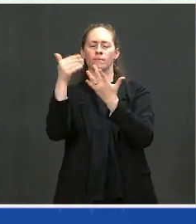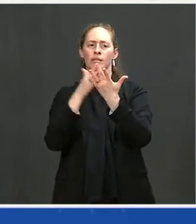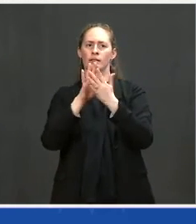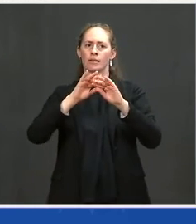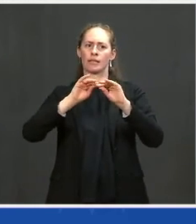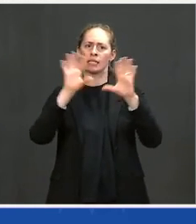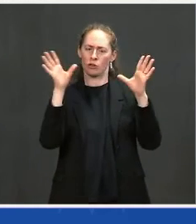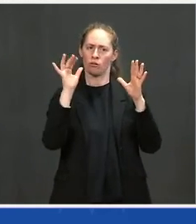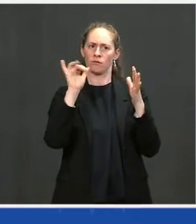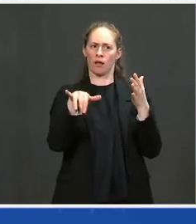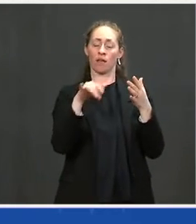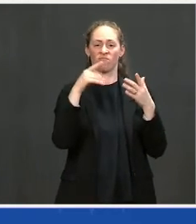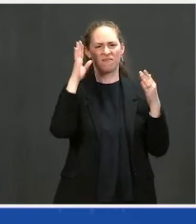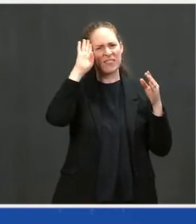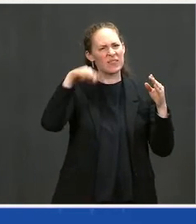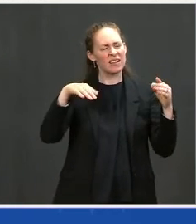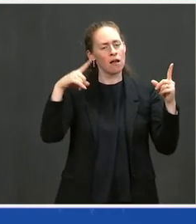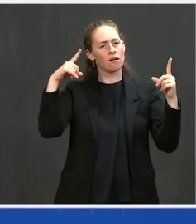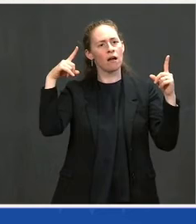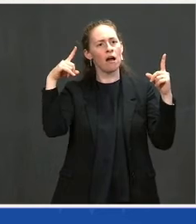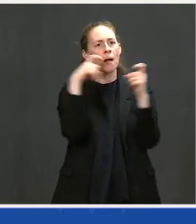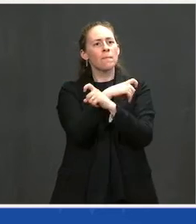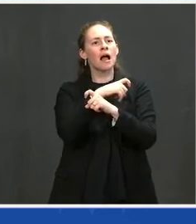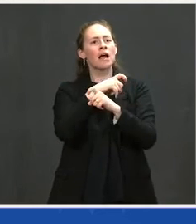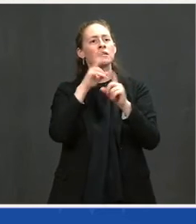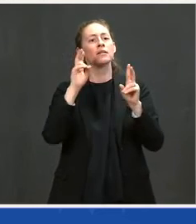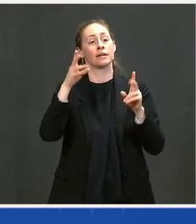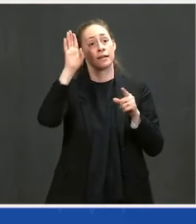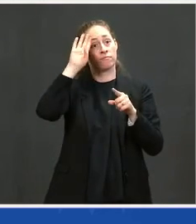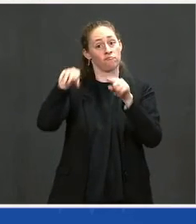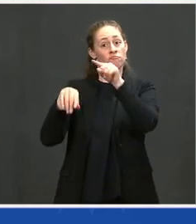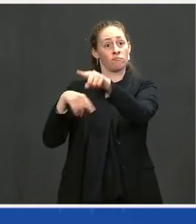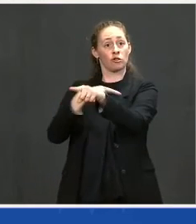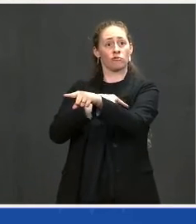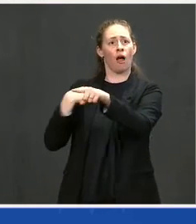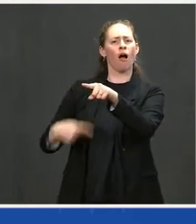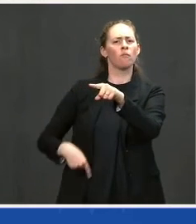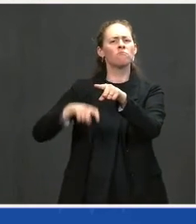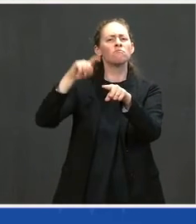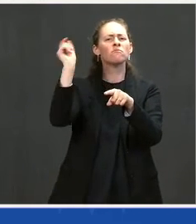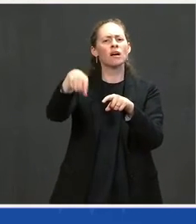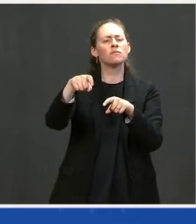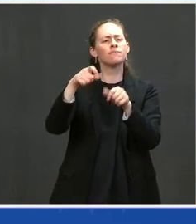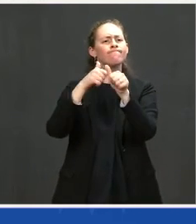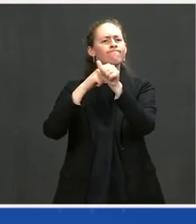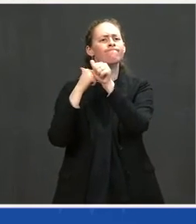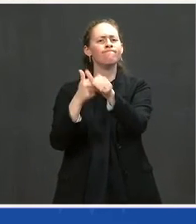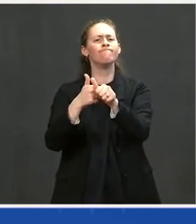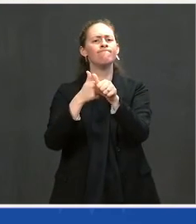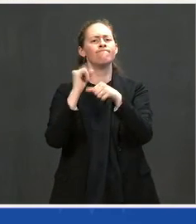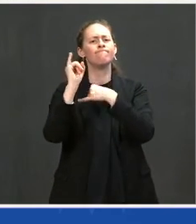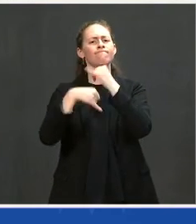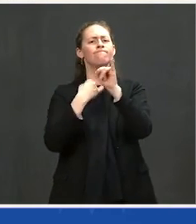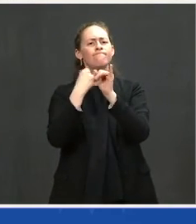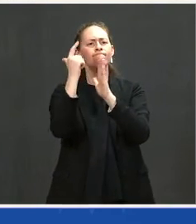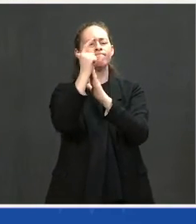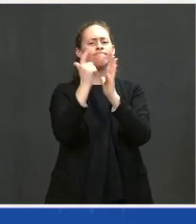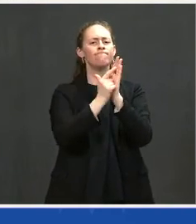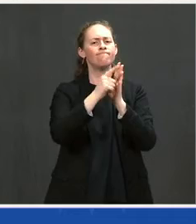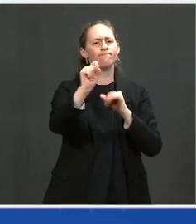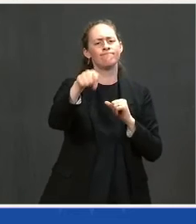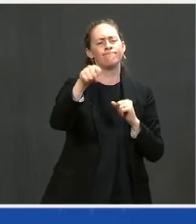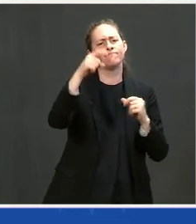to hold China accountable to follow the rules. To follow the rules. Whether it relates to